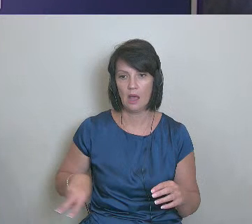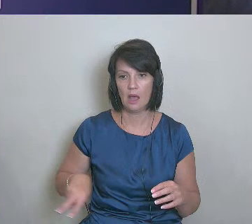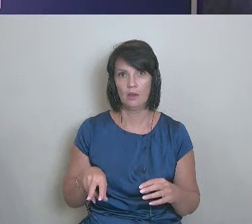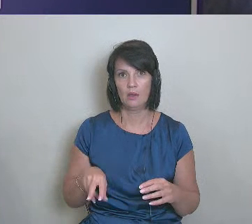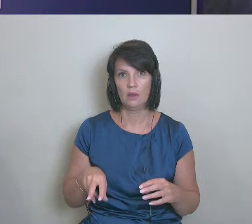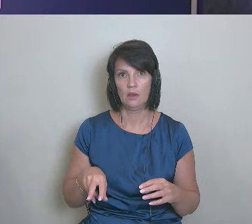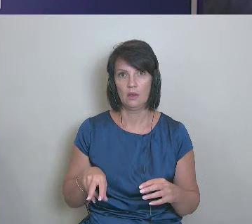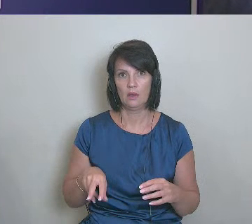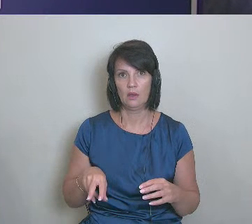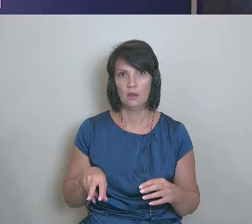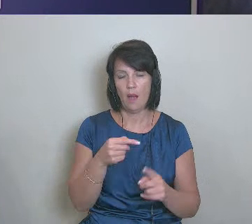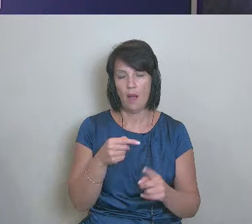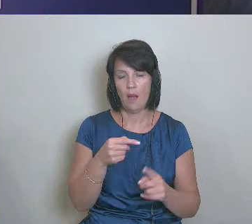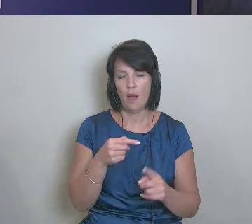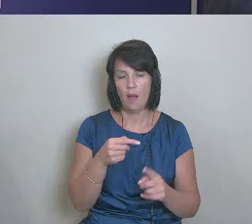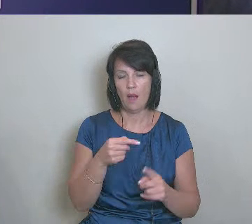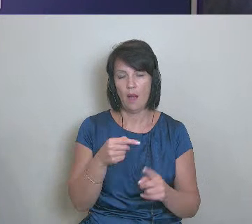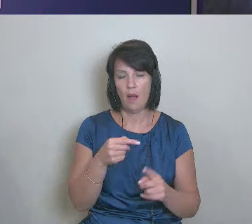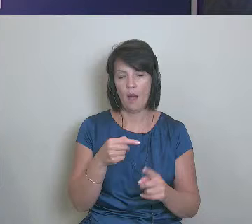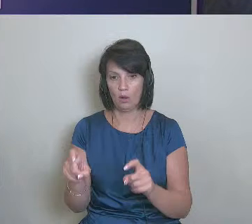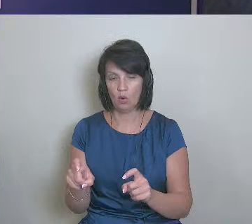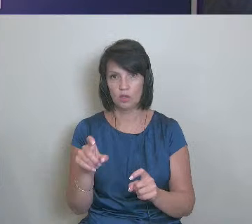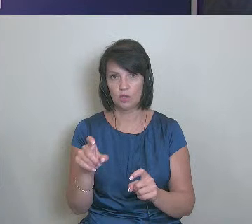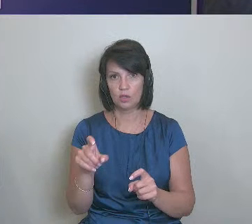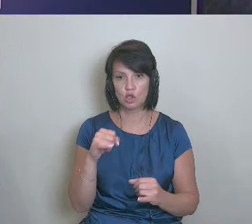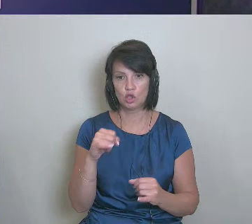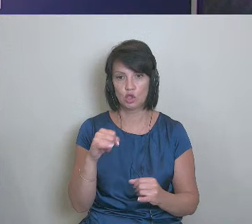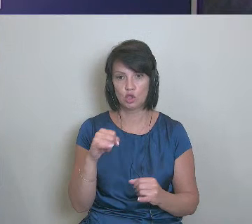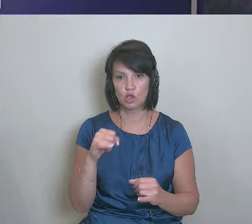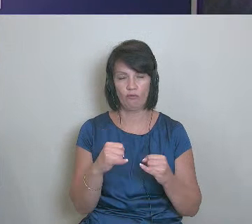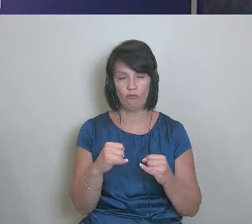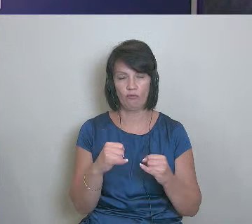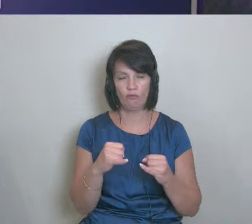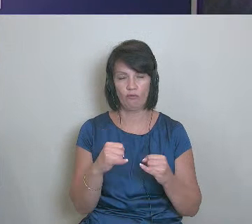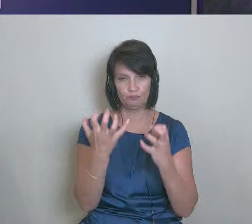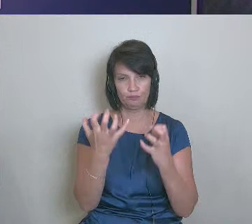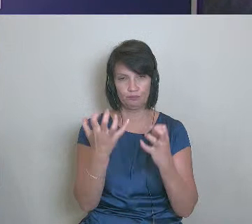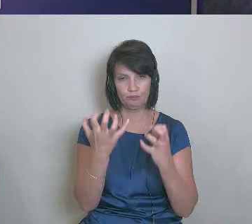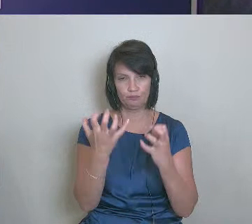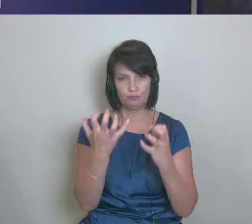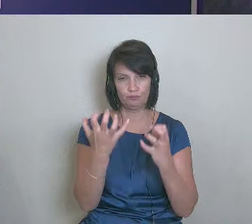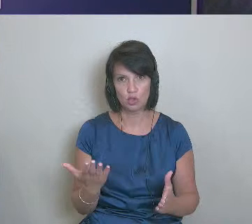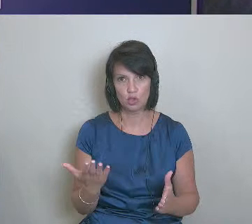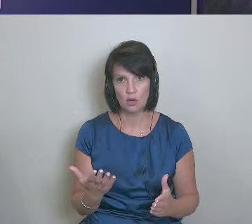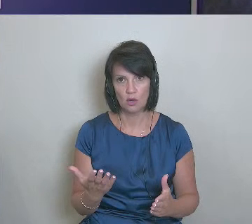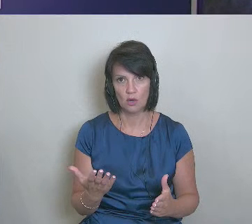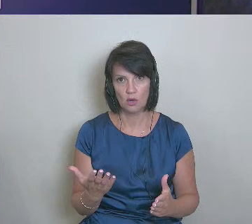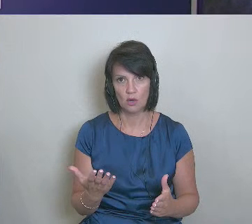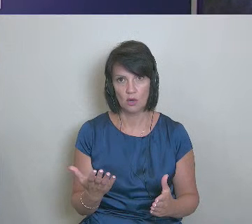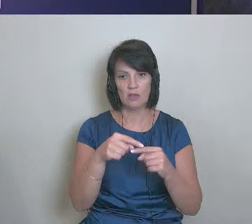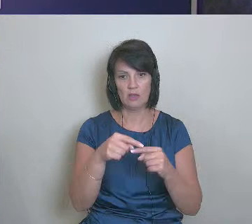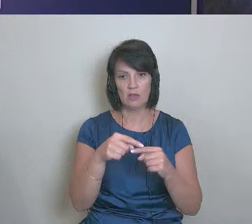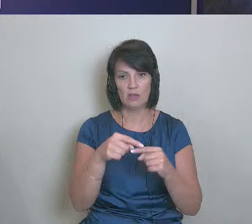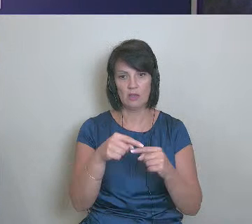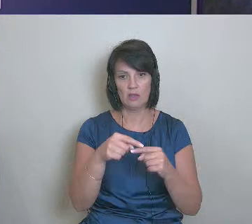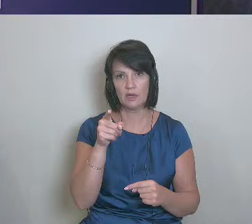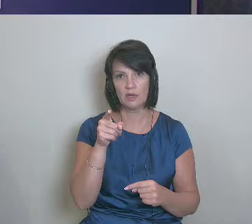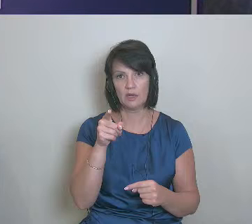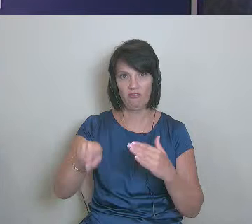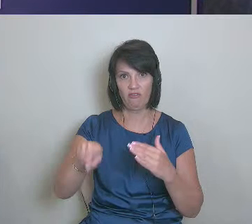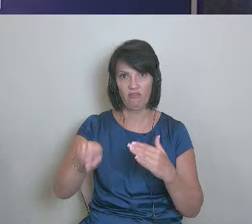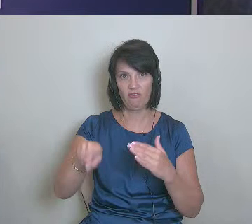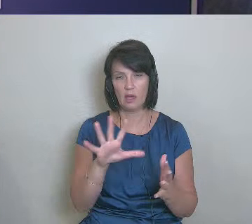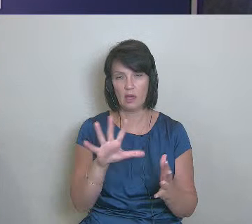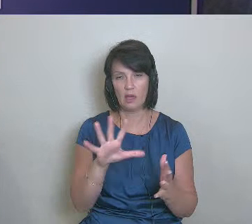region is transferred from the yellow to the orange area or zone, we can